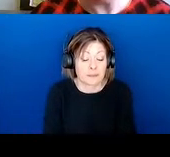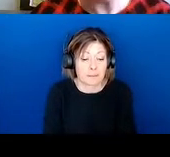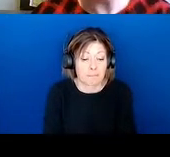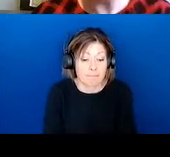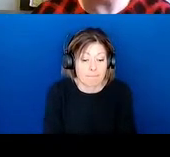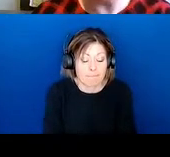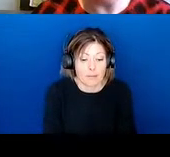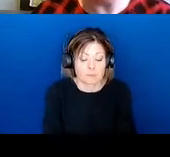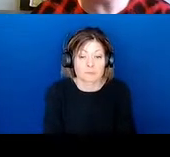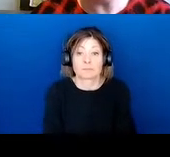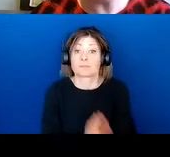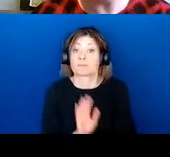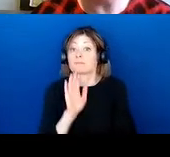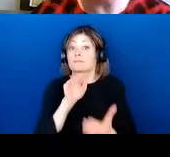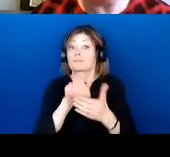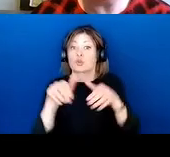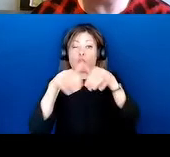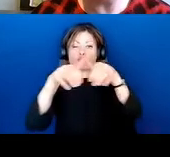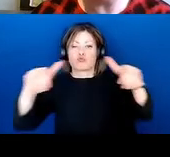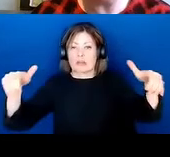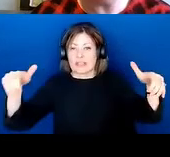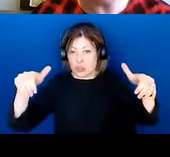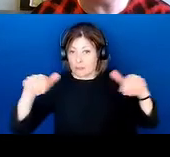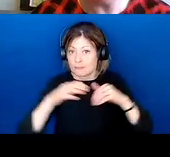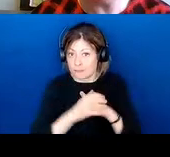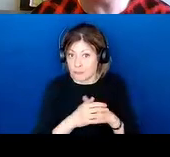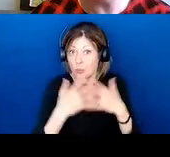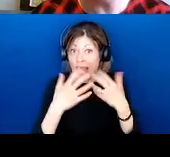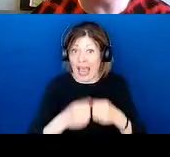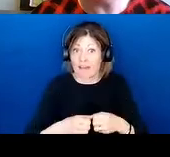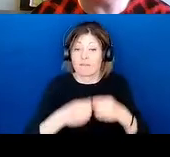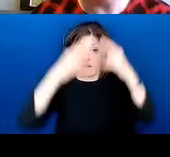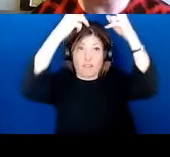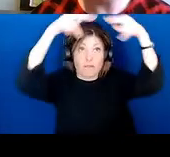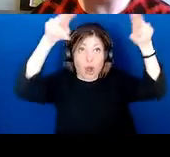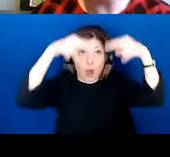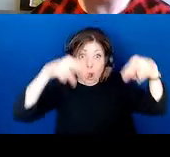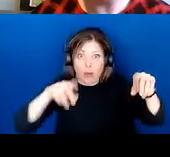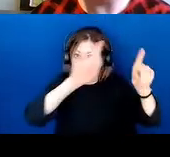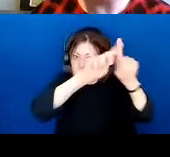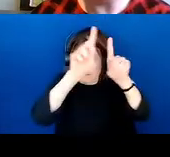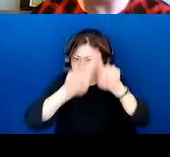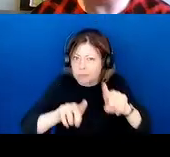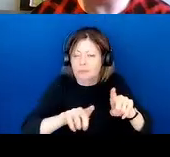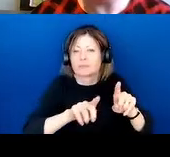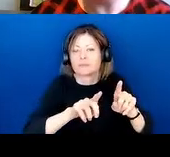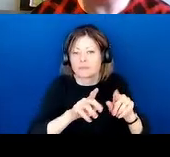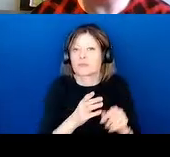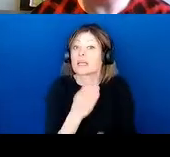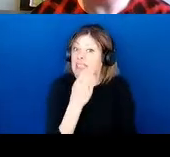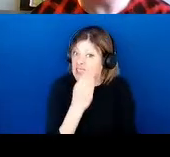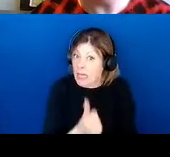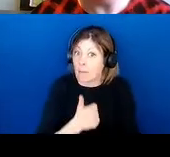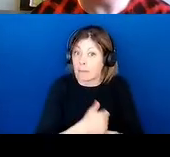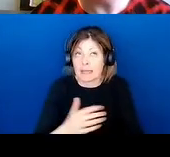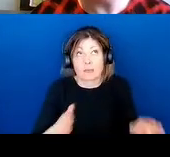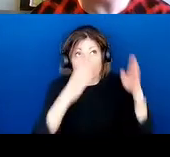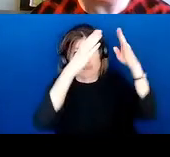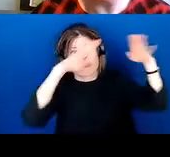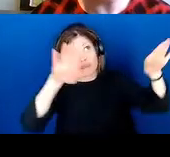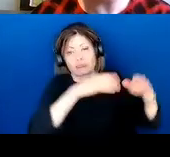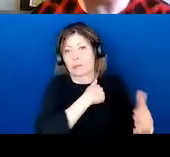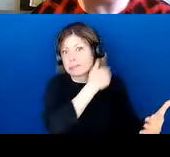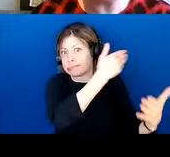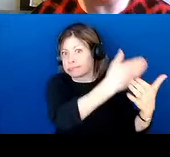And we come out on top of a ridge planted with a variety of fir trees, some long established, some new